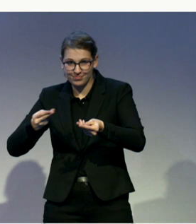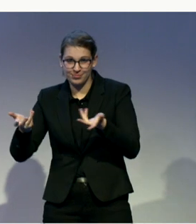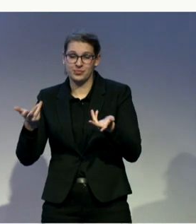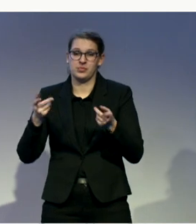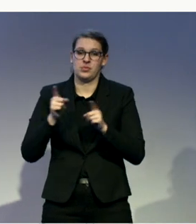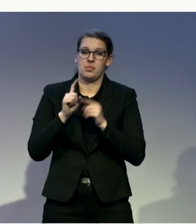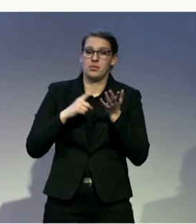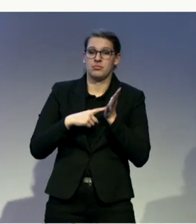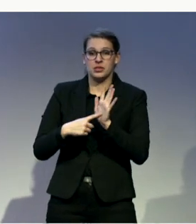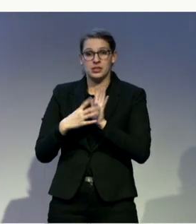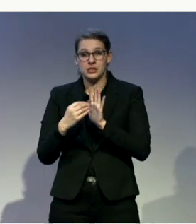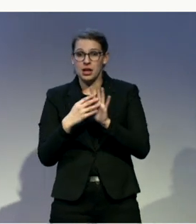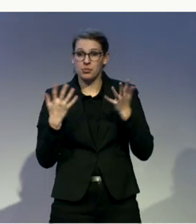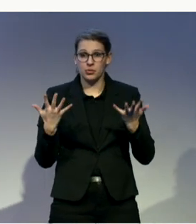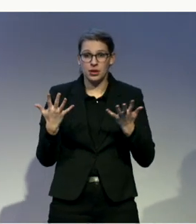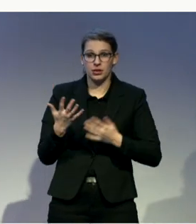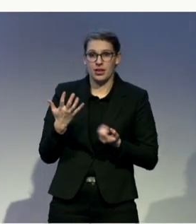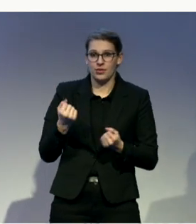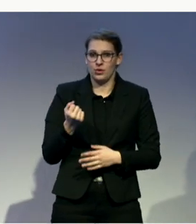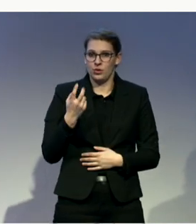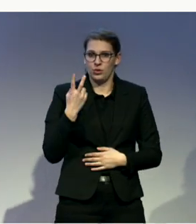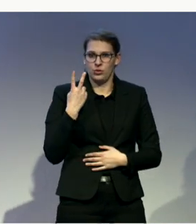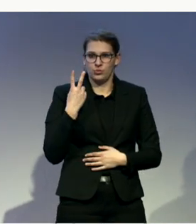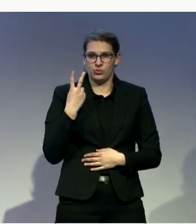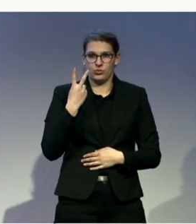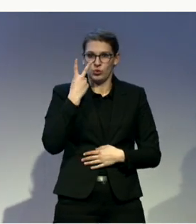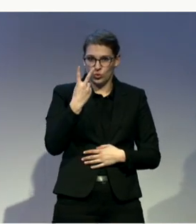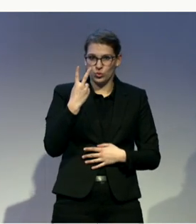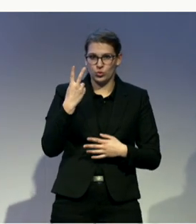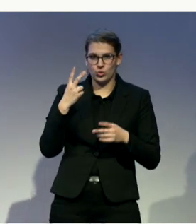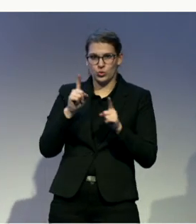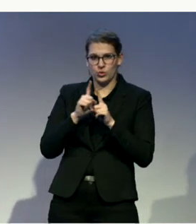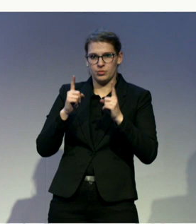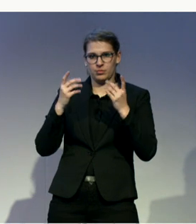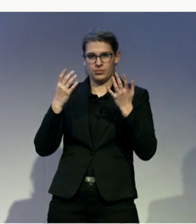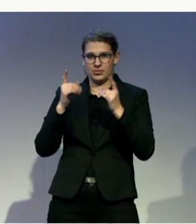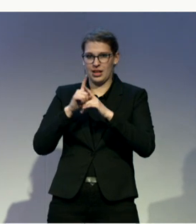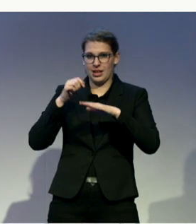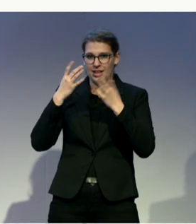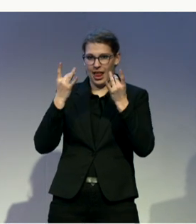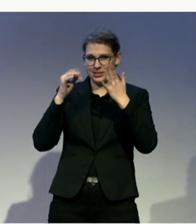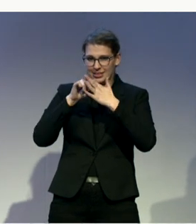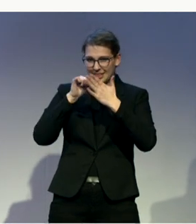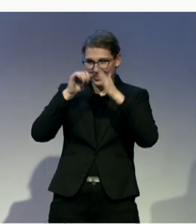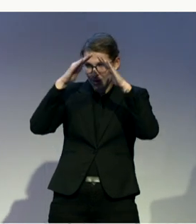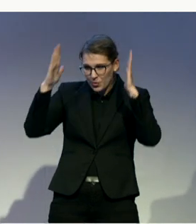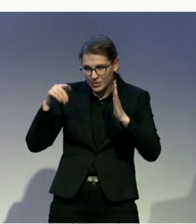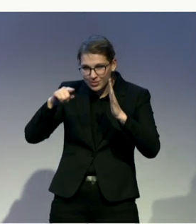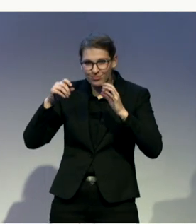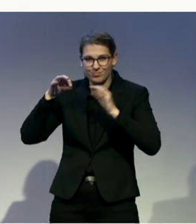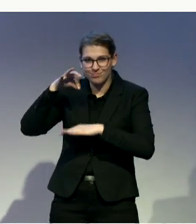two greenhouses. That's why we made partnership, and we are in process of setting up a